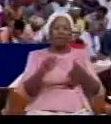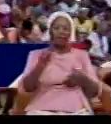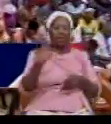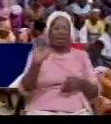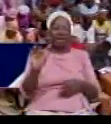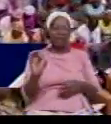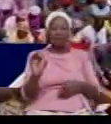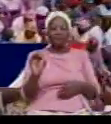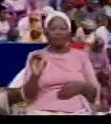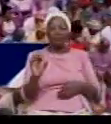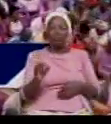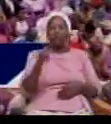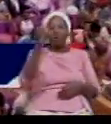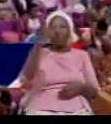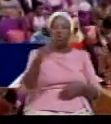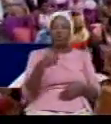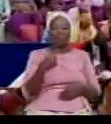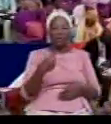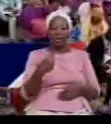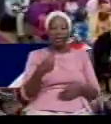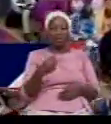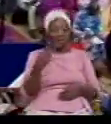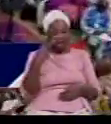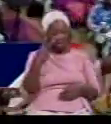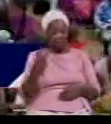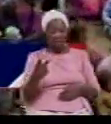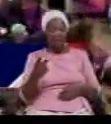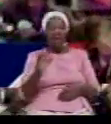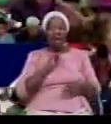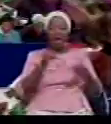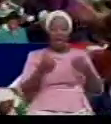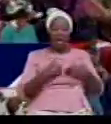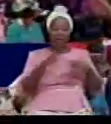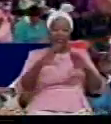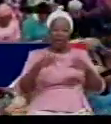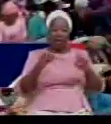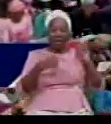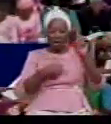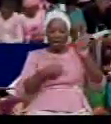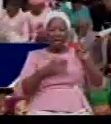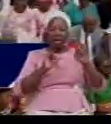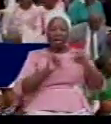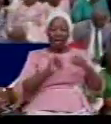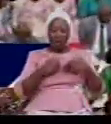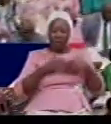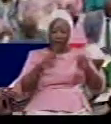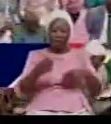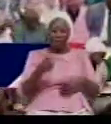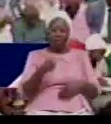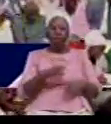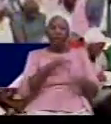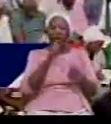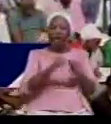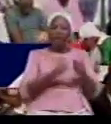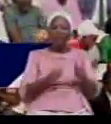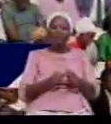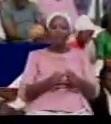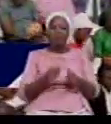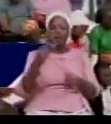verse 29, God said, behold, I have given you every